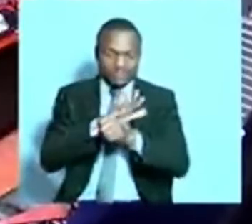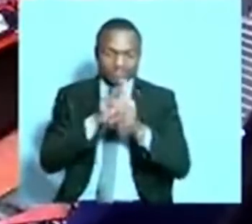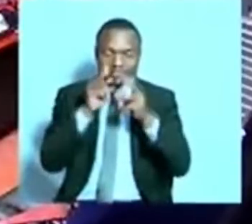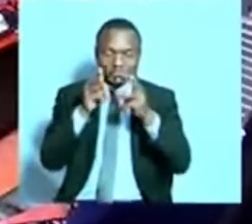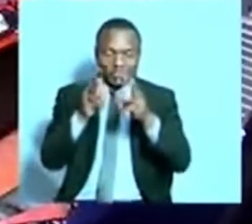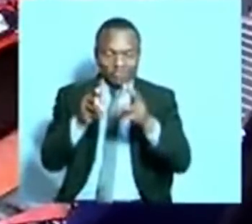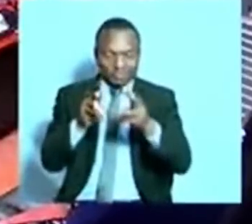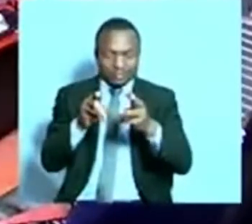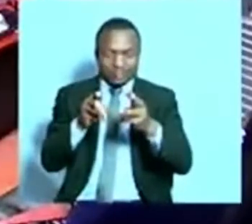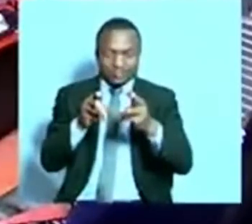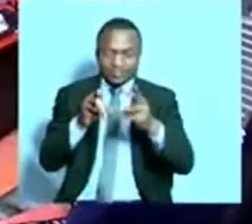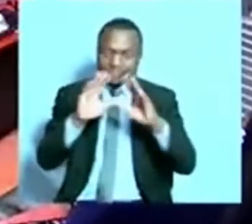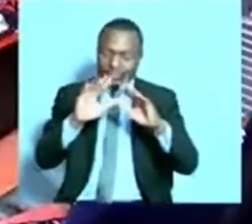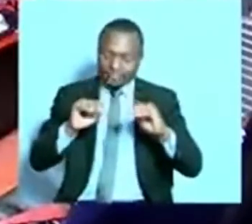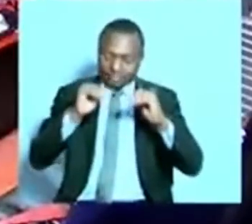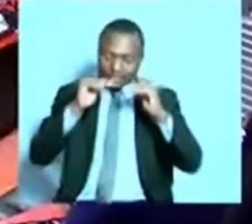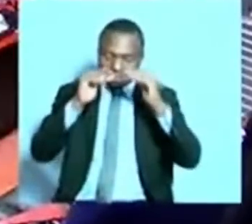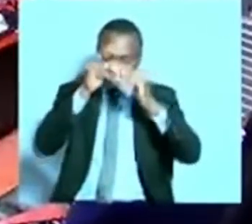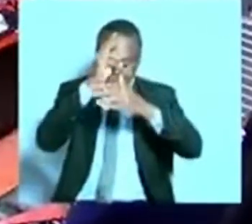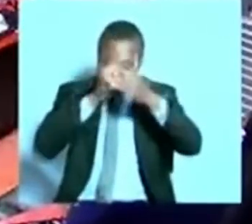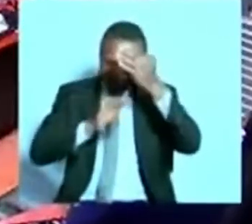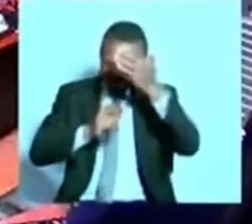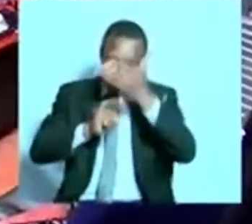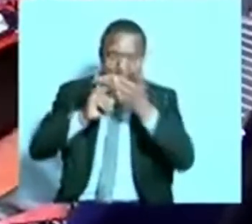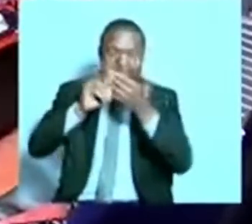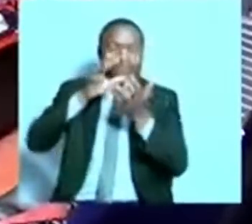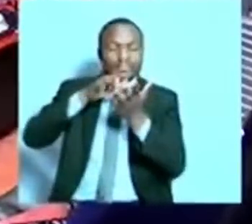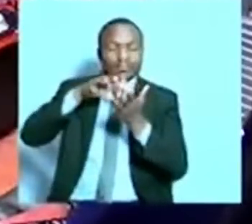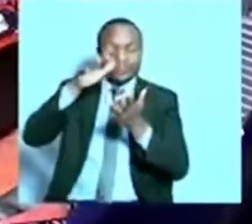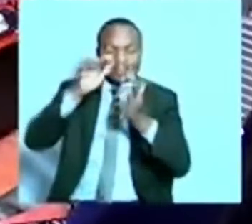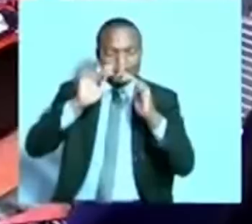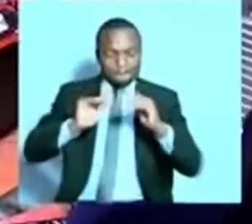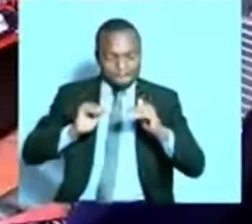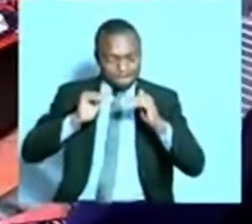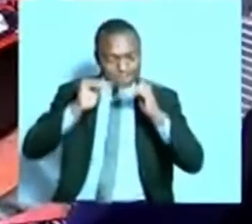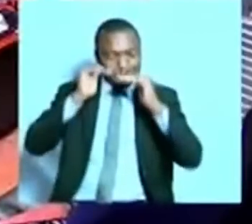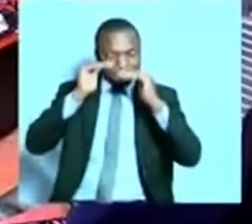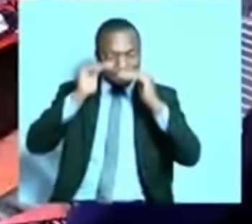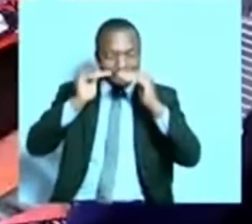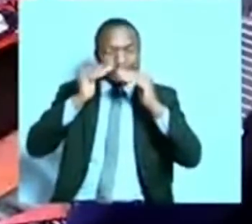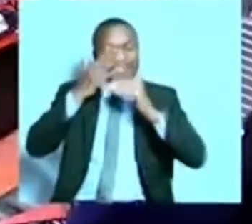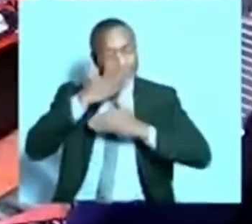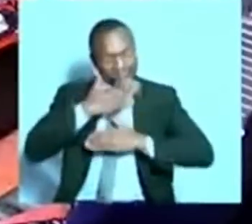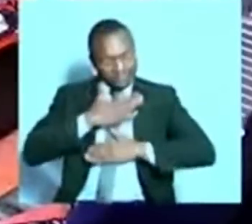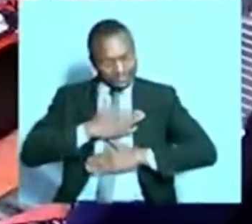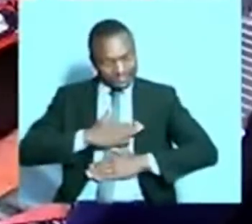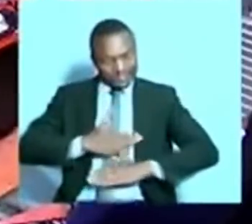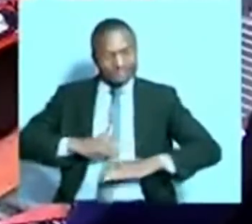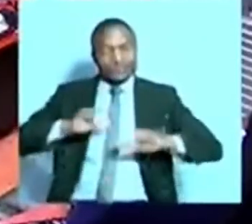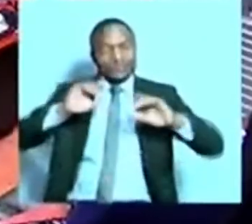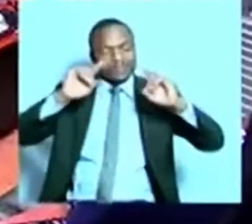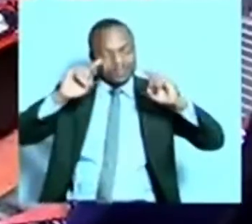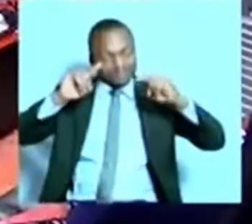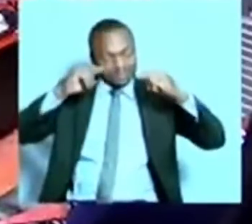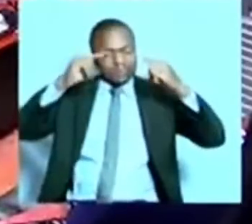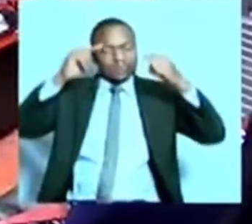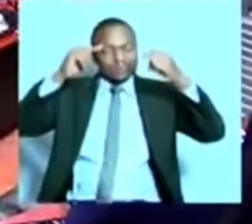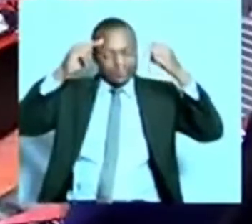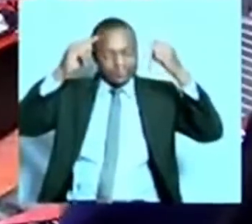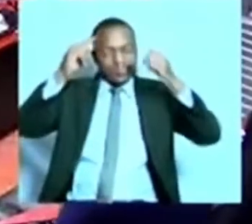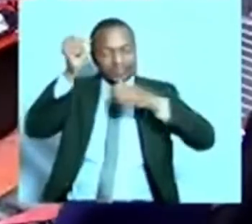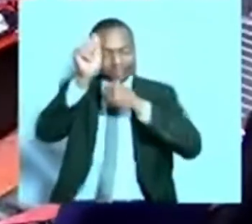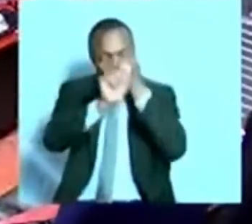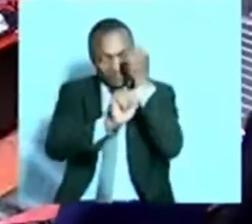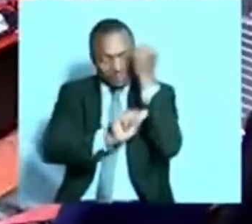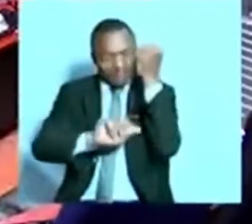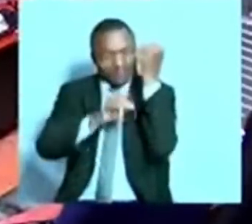manner as to promote your honor and glory, and to advance the peace, prosperity, and welfare of